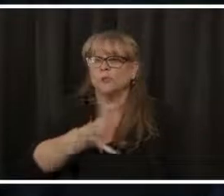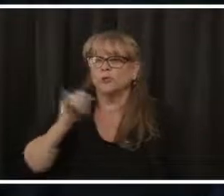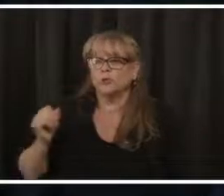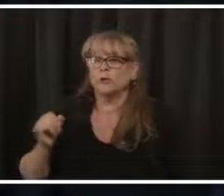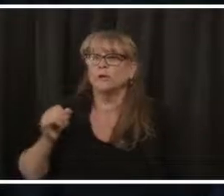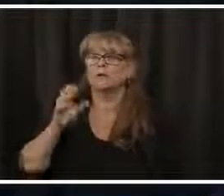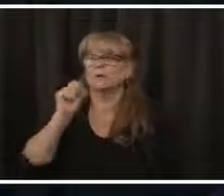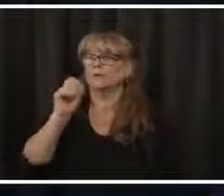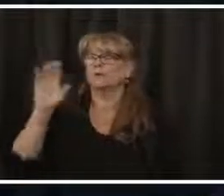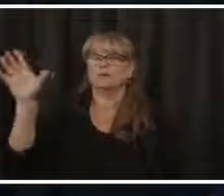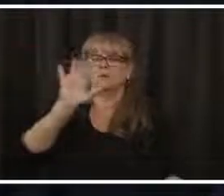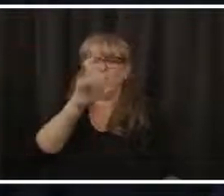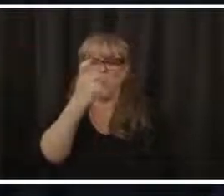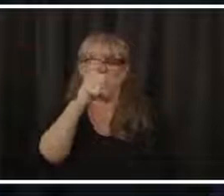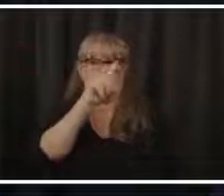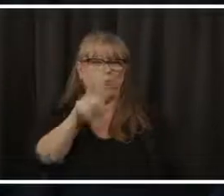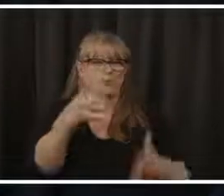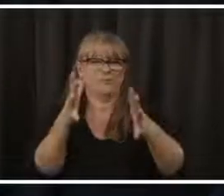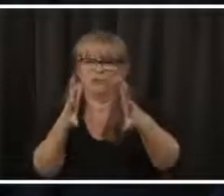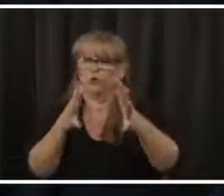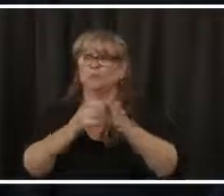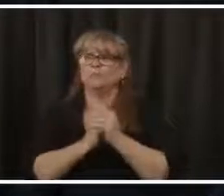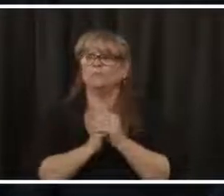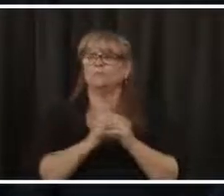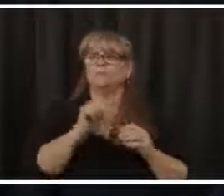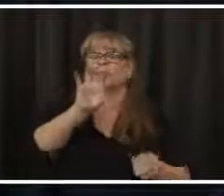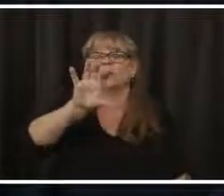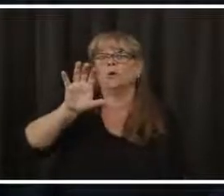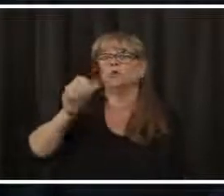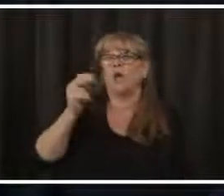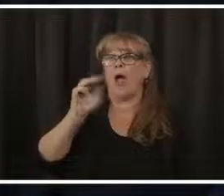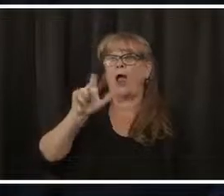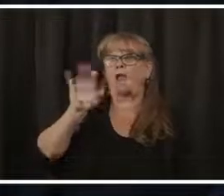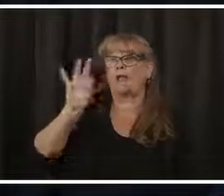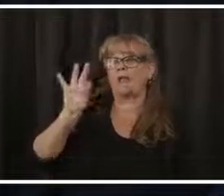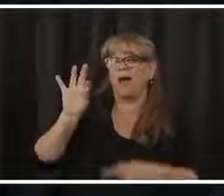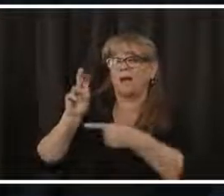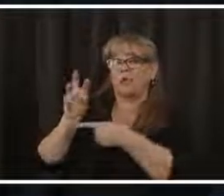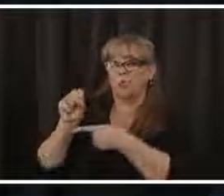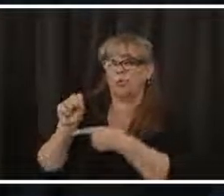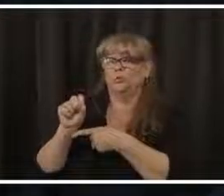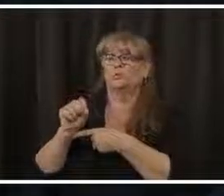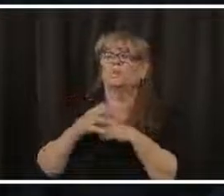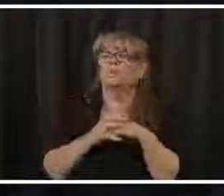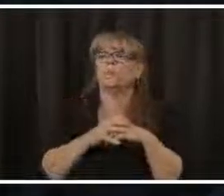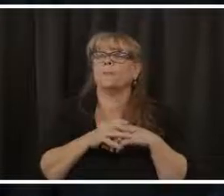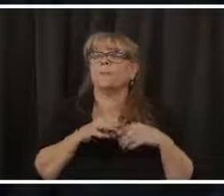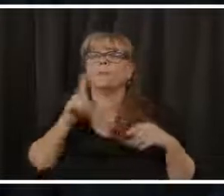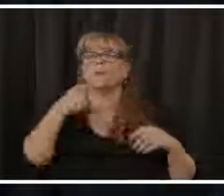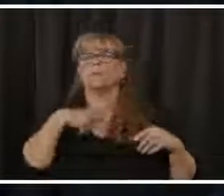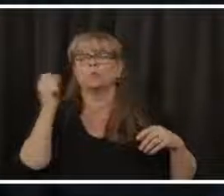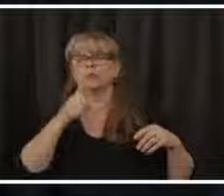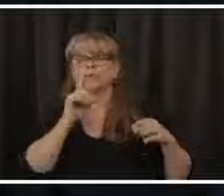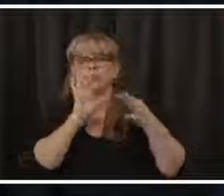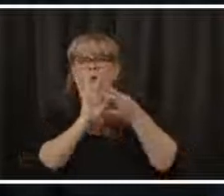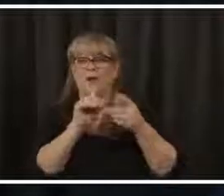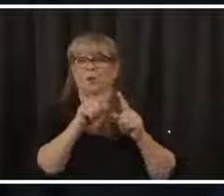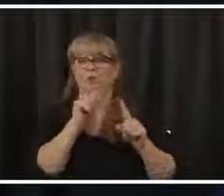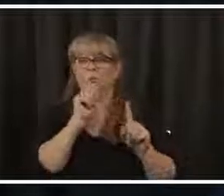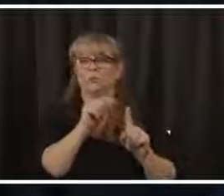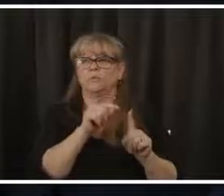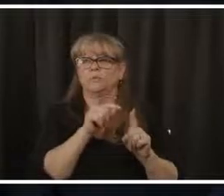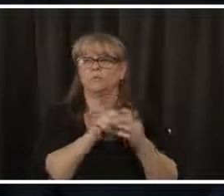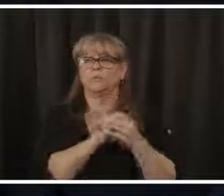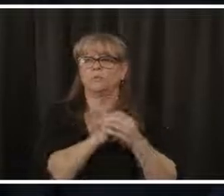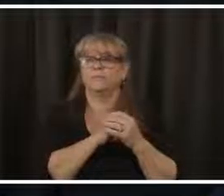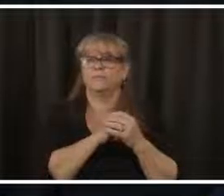Governor, Chris Vanderveen with 9 News. Can you hear me? Yes, go ahead. Governor, I have a question in relation to the really pretty notable increase in